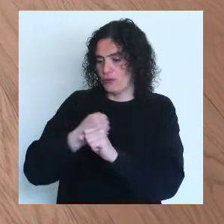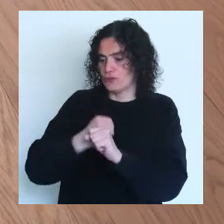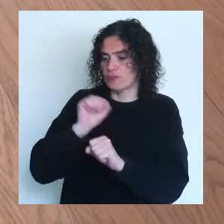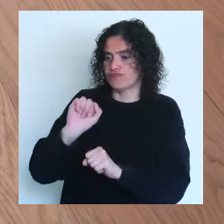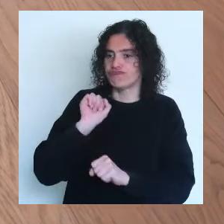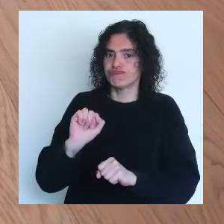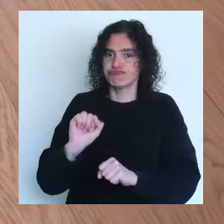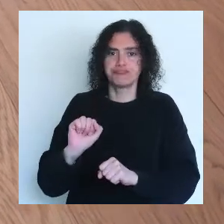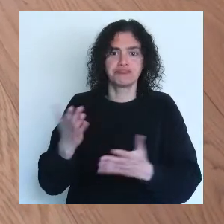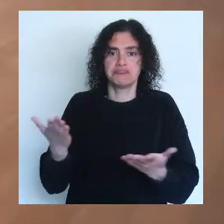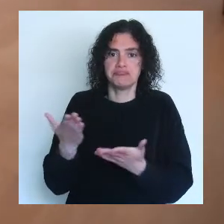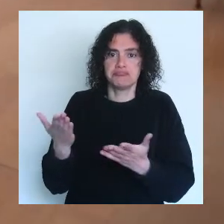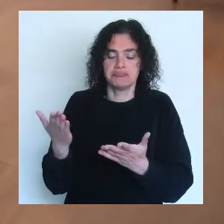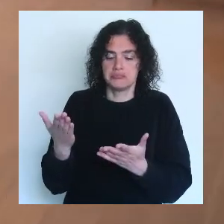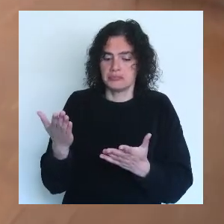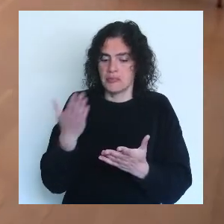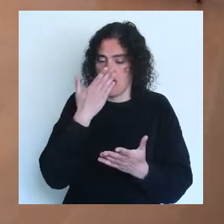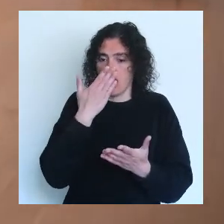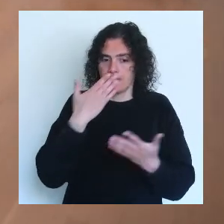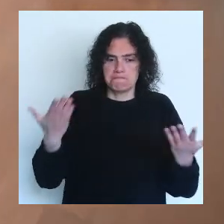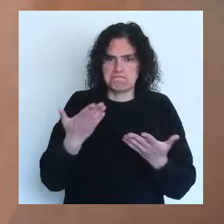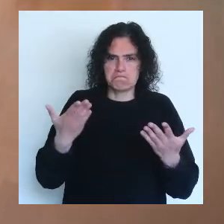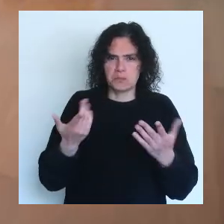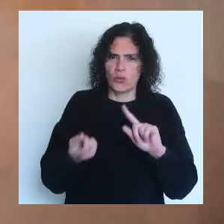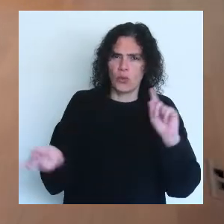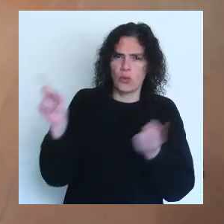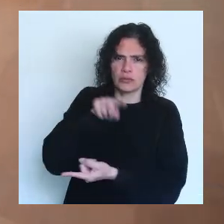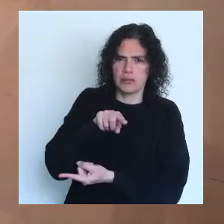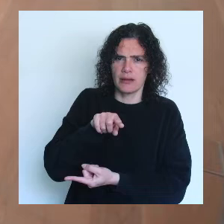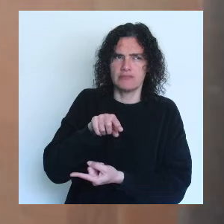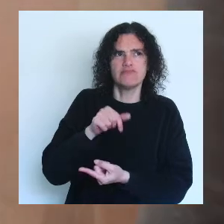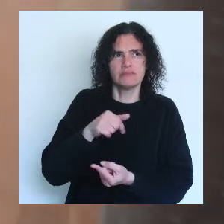the function of the column itself seems to be